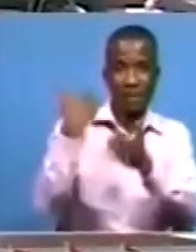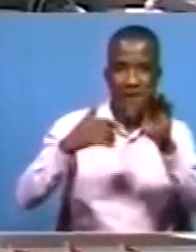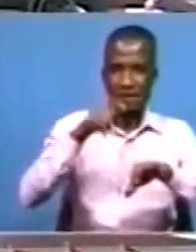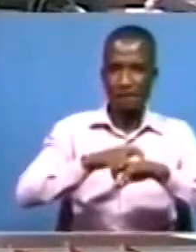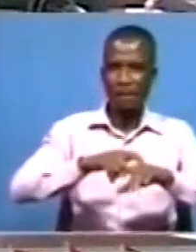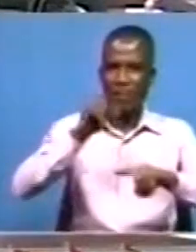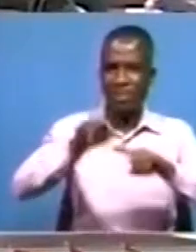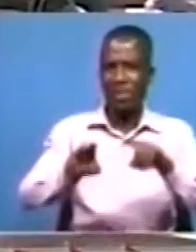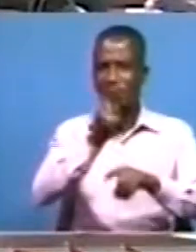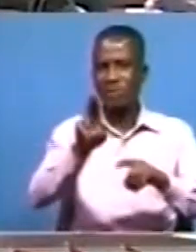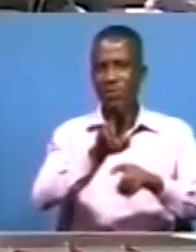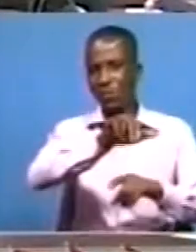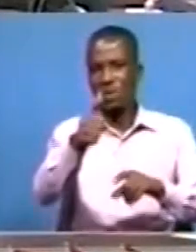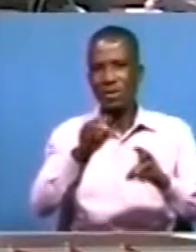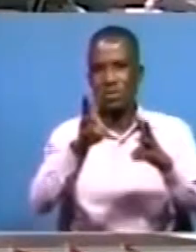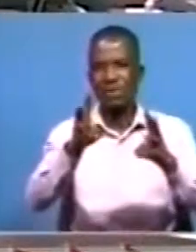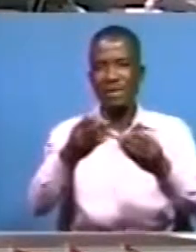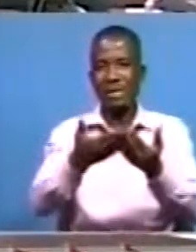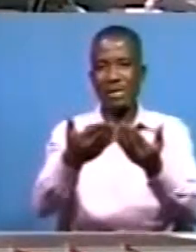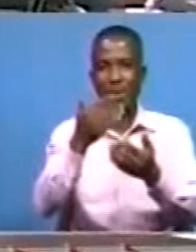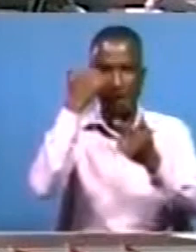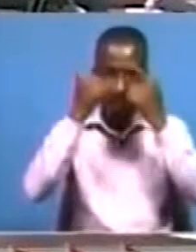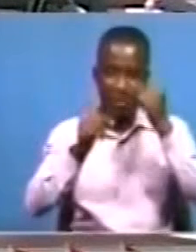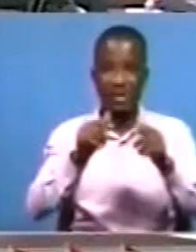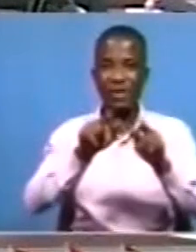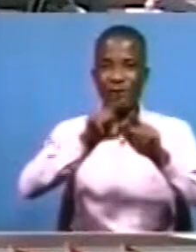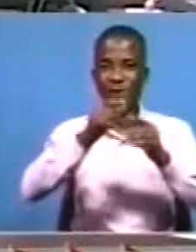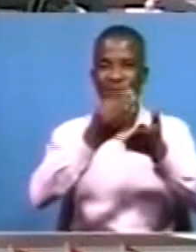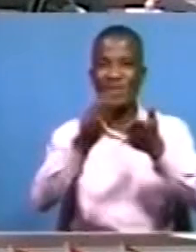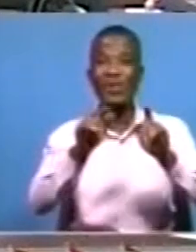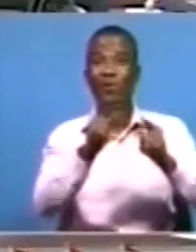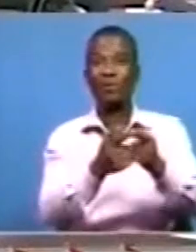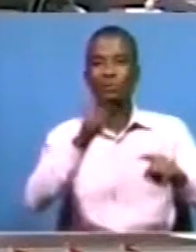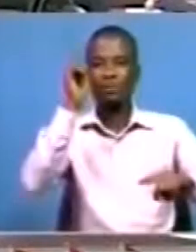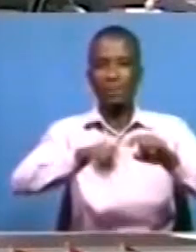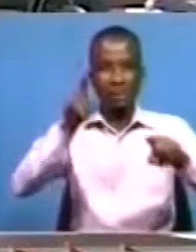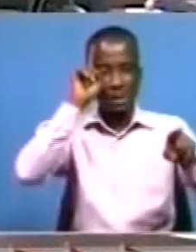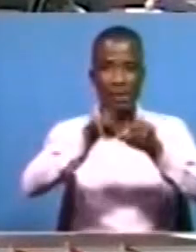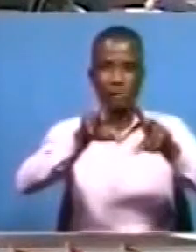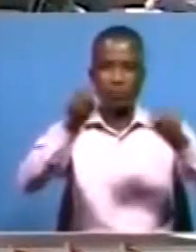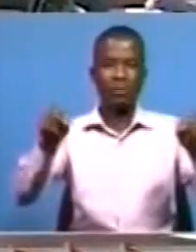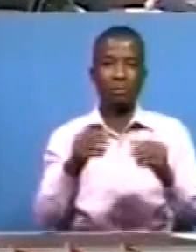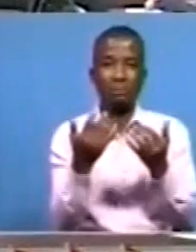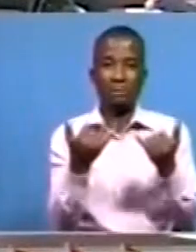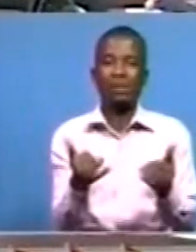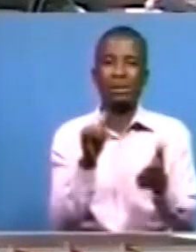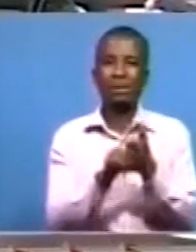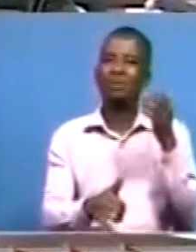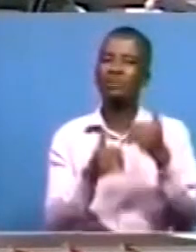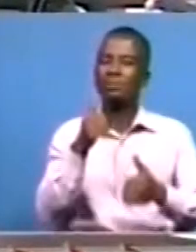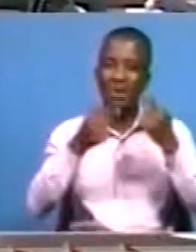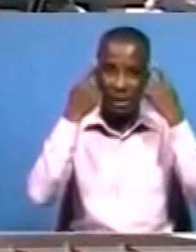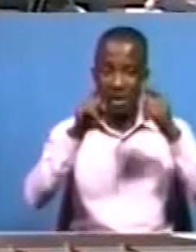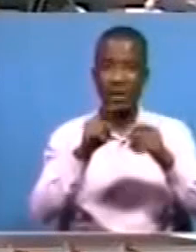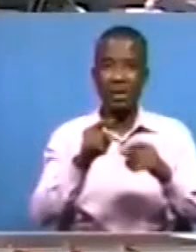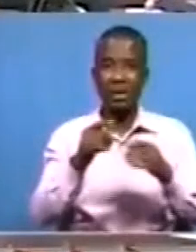a determination cannot be revisited in a review application simply because the losing party does not agree with the determination. This, unfortunately,